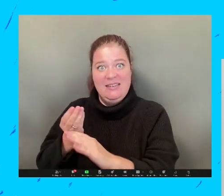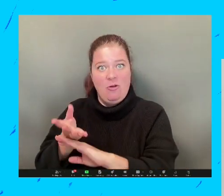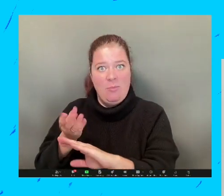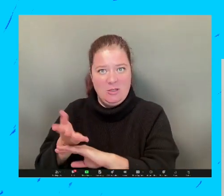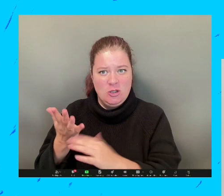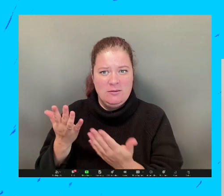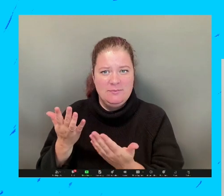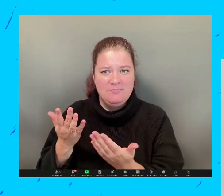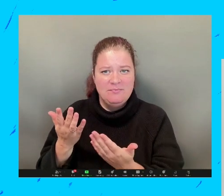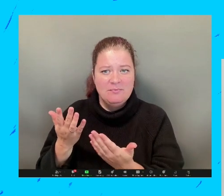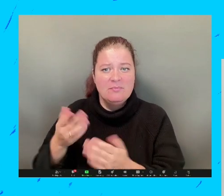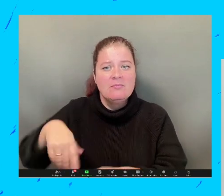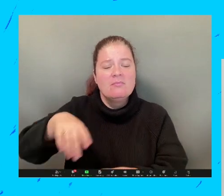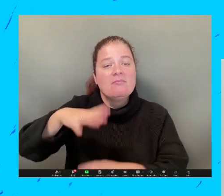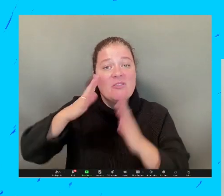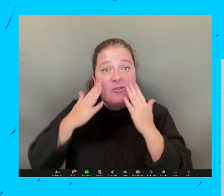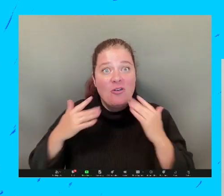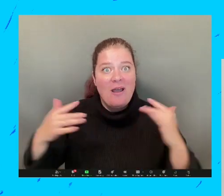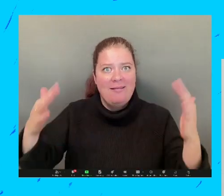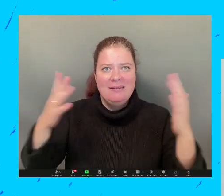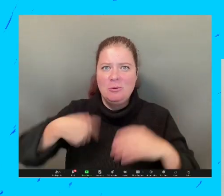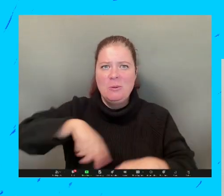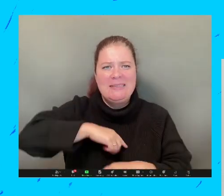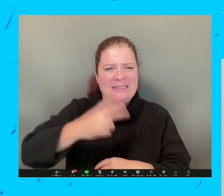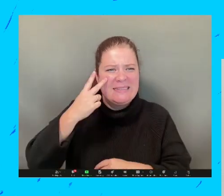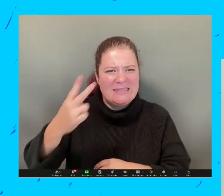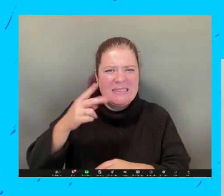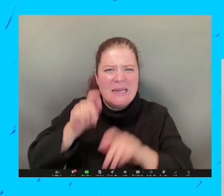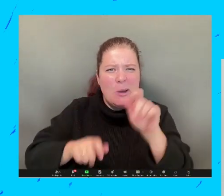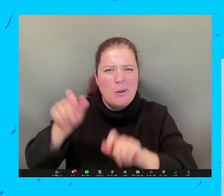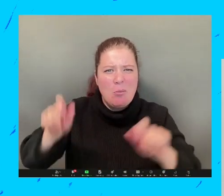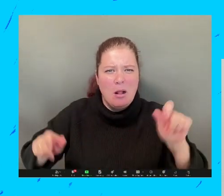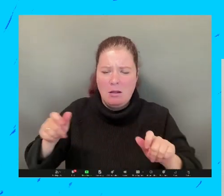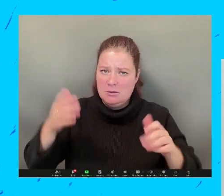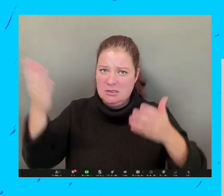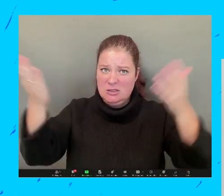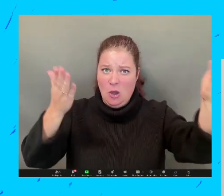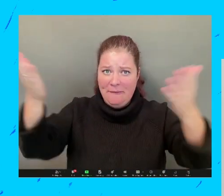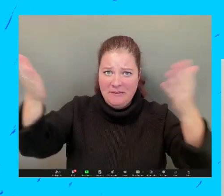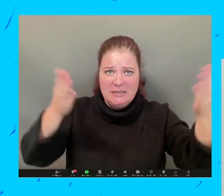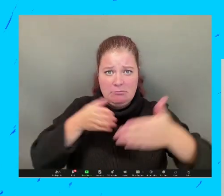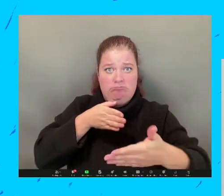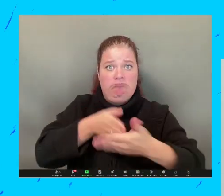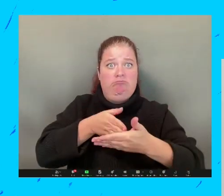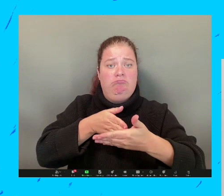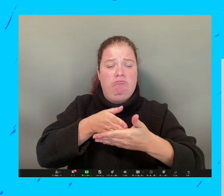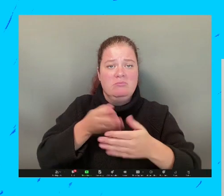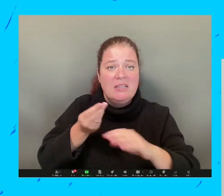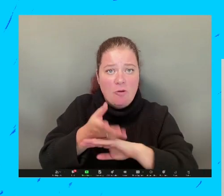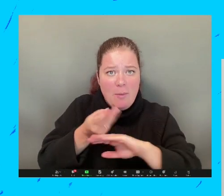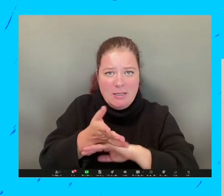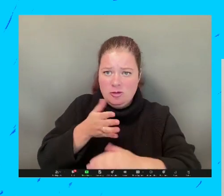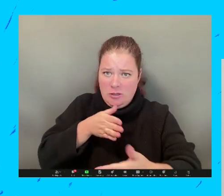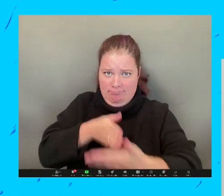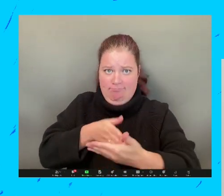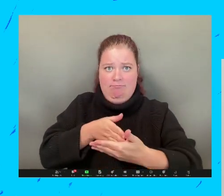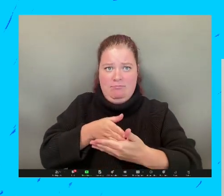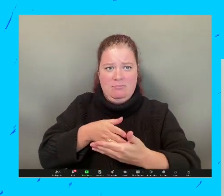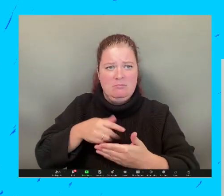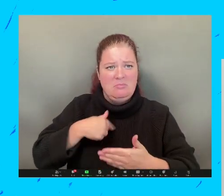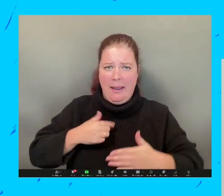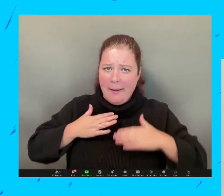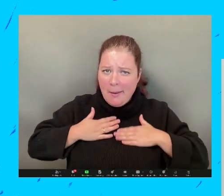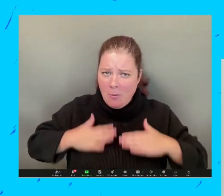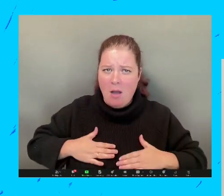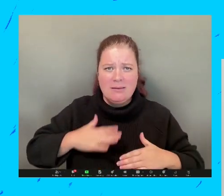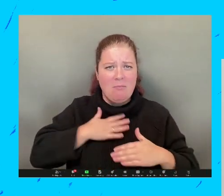been friendly to access information, to access services, and to talk about themselves, their sexuality, relationships, and all